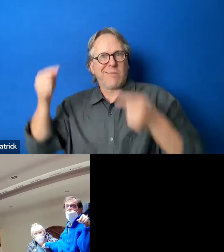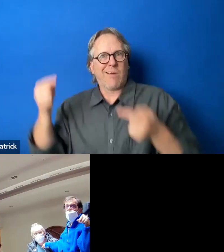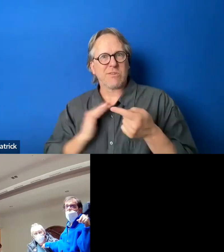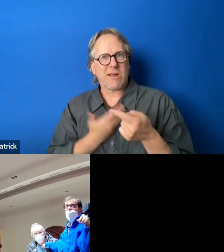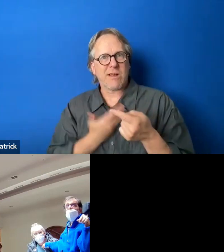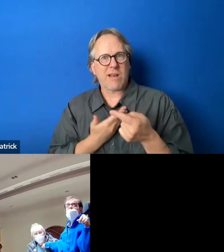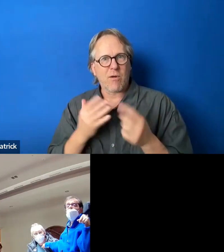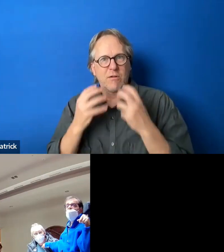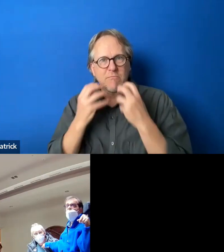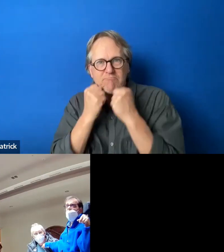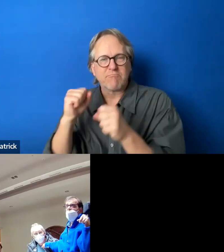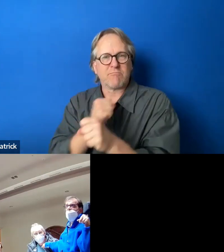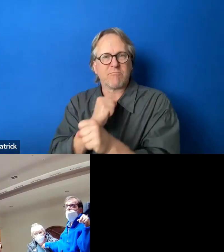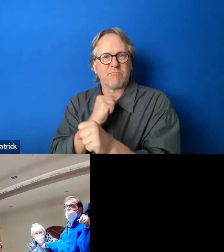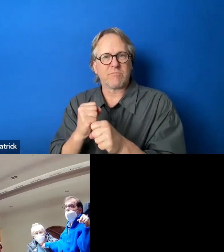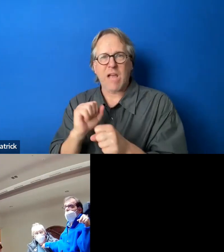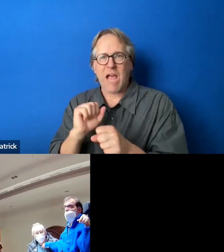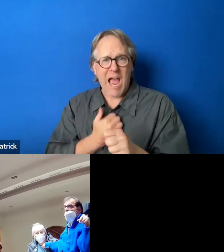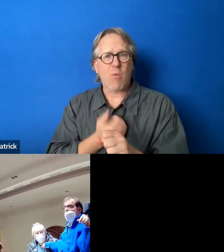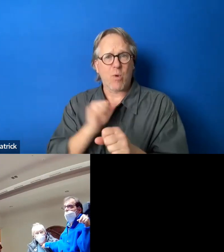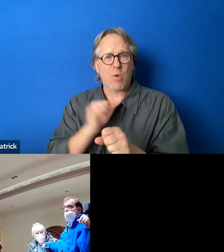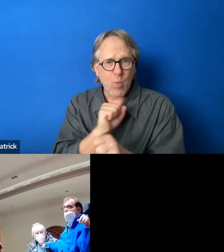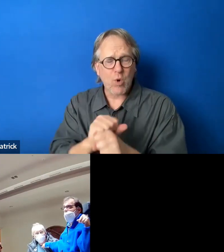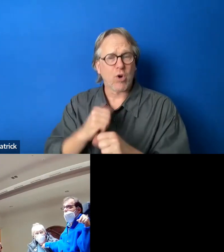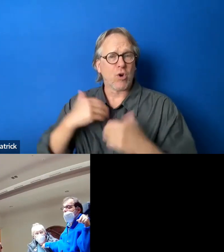the work that we do to profess